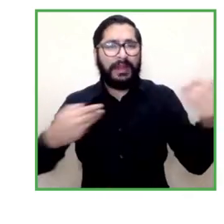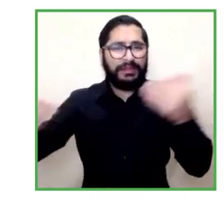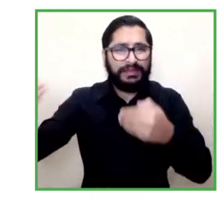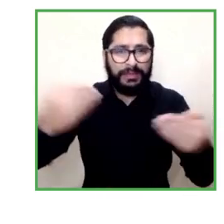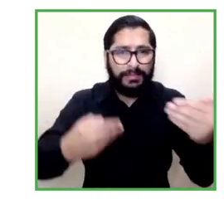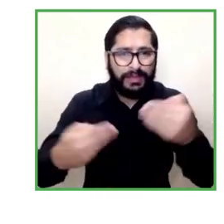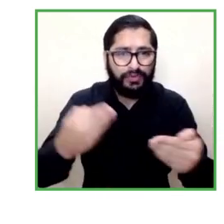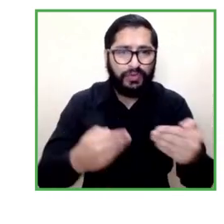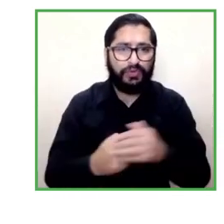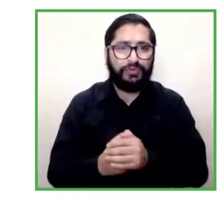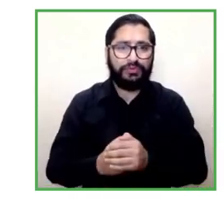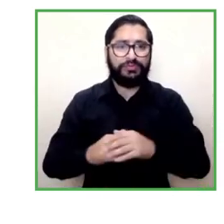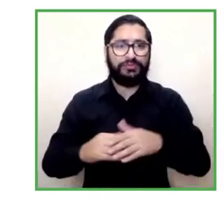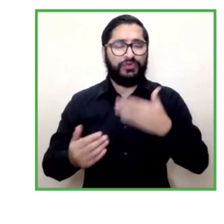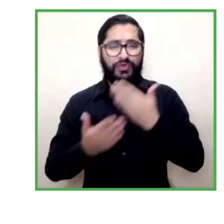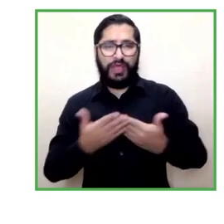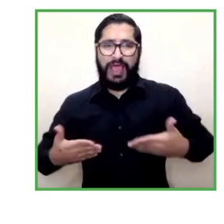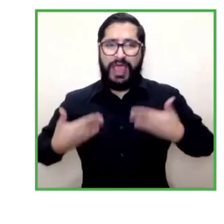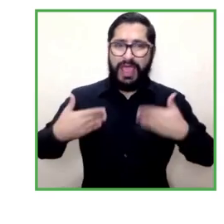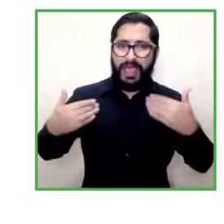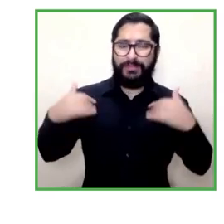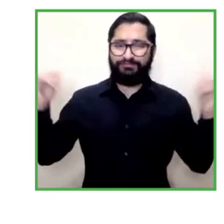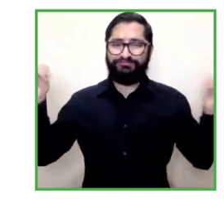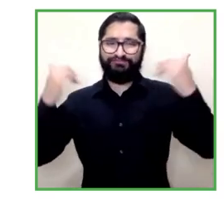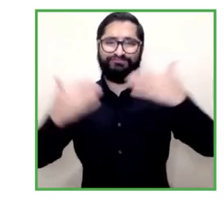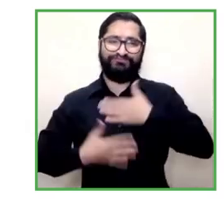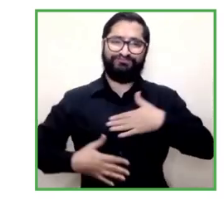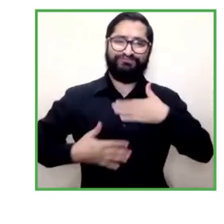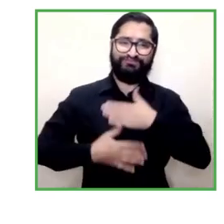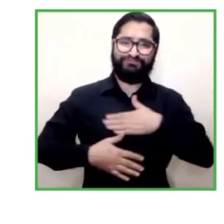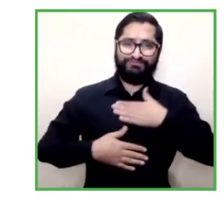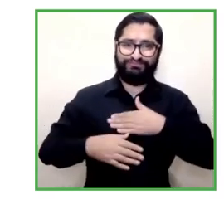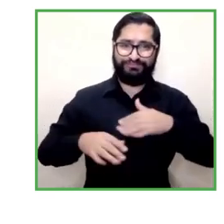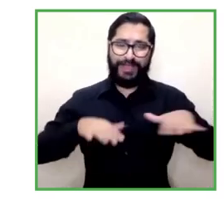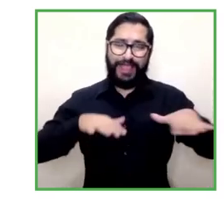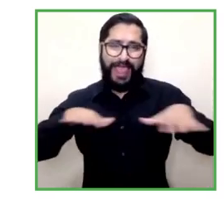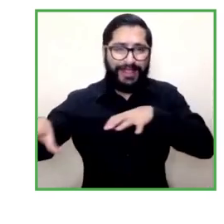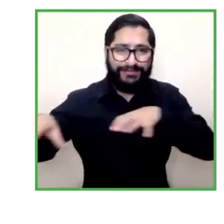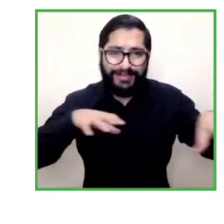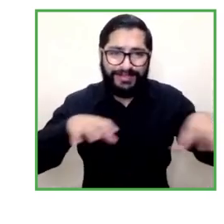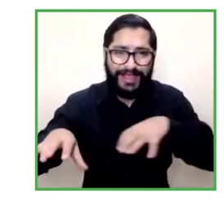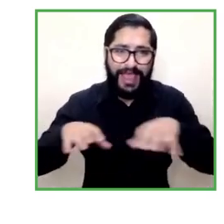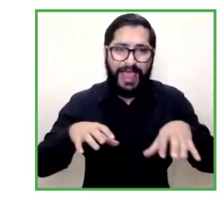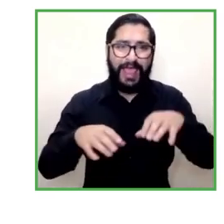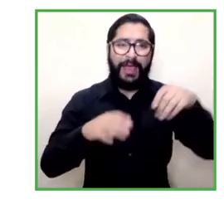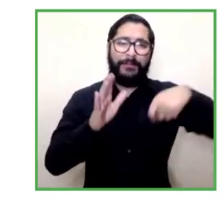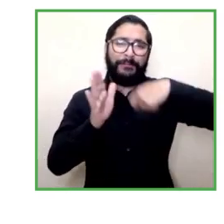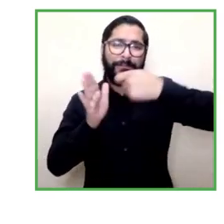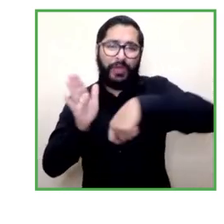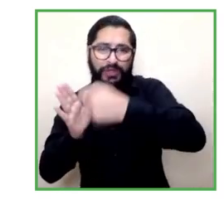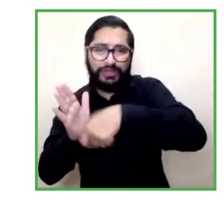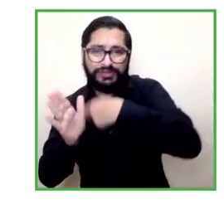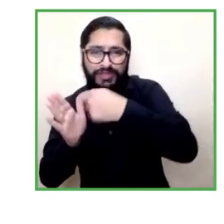enjoying the different events from Zero Project. Please keep informed about this.